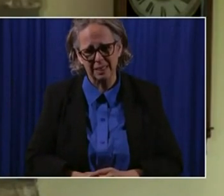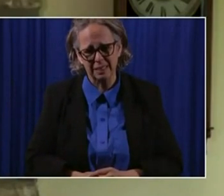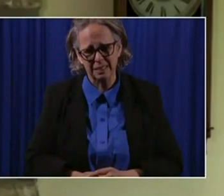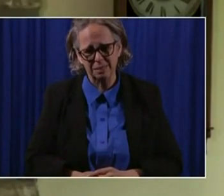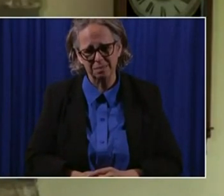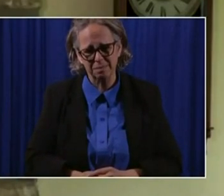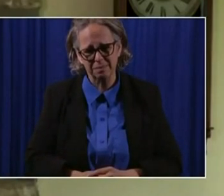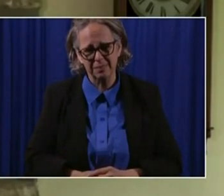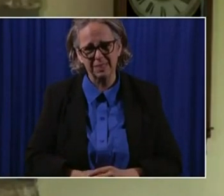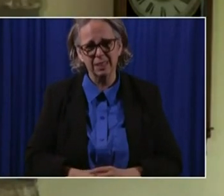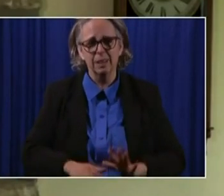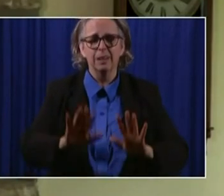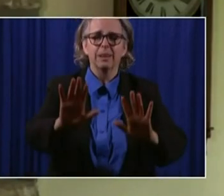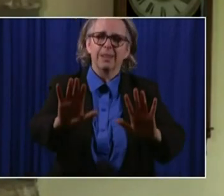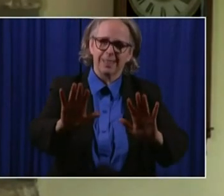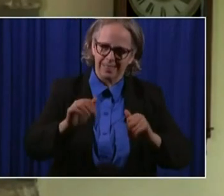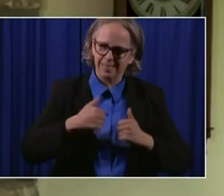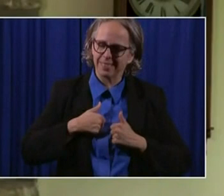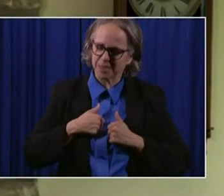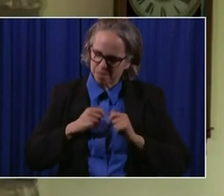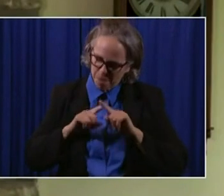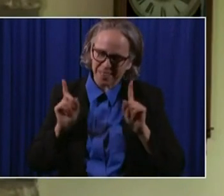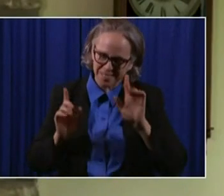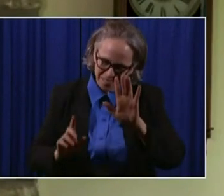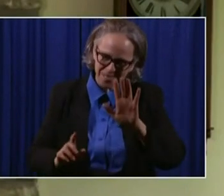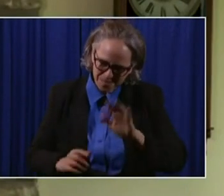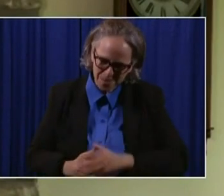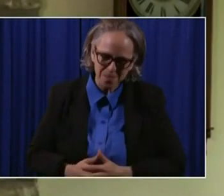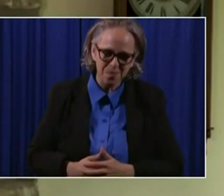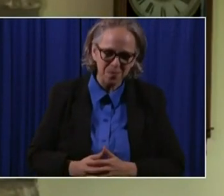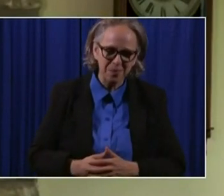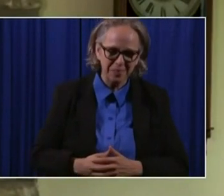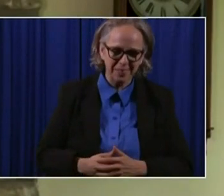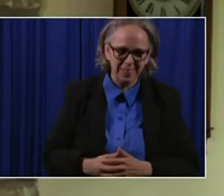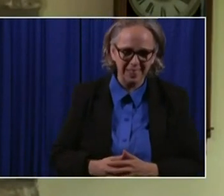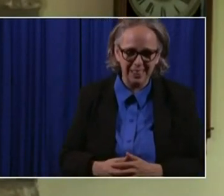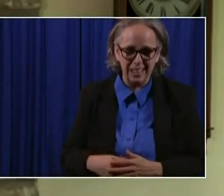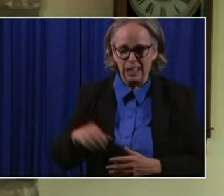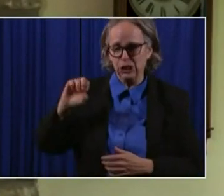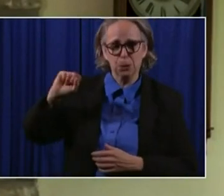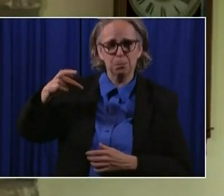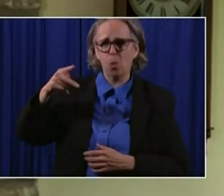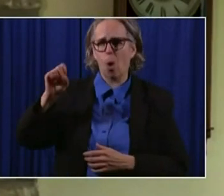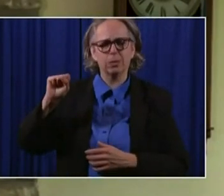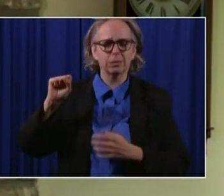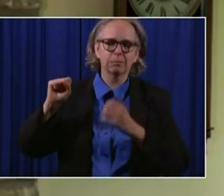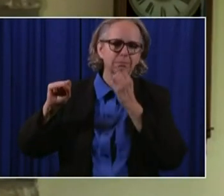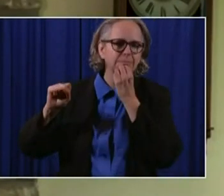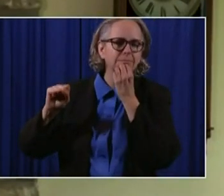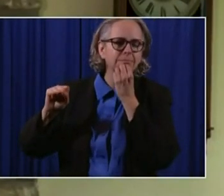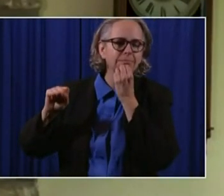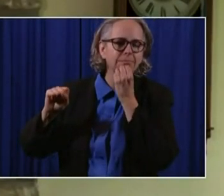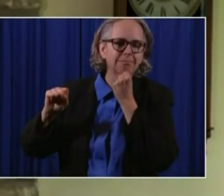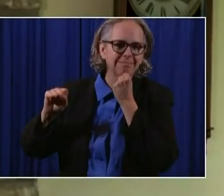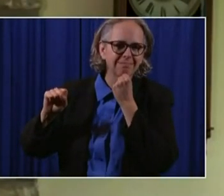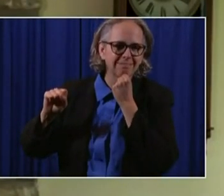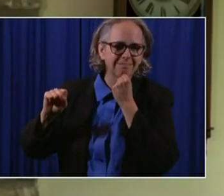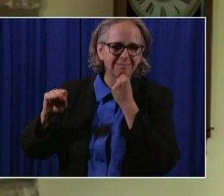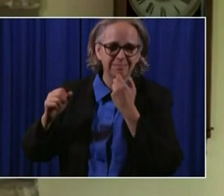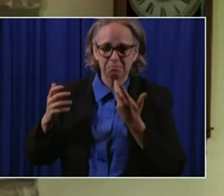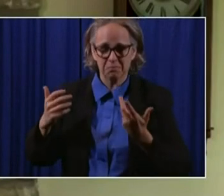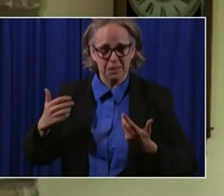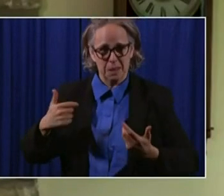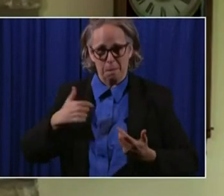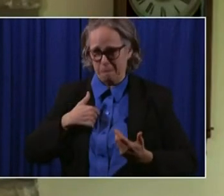On the other hand, we all know the importance of sports. We've seen that, Fran and I have seen that with